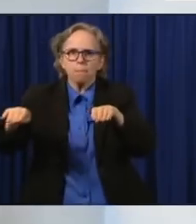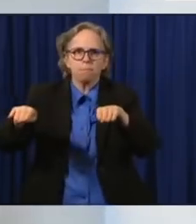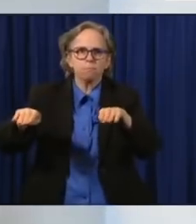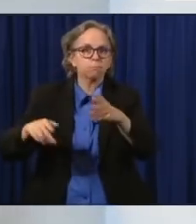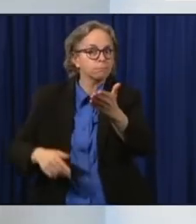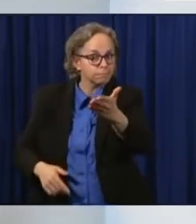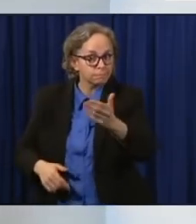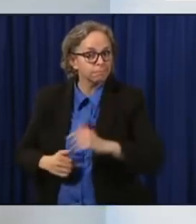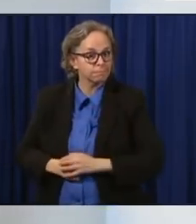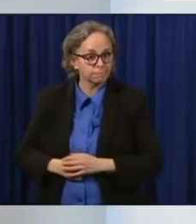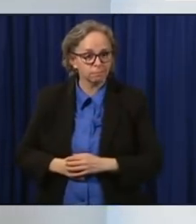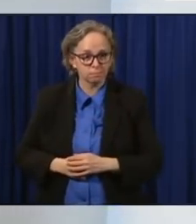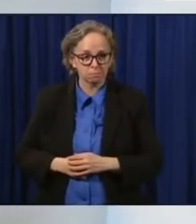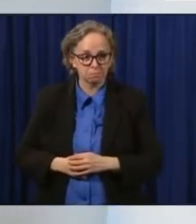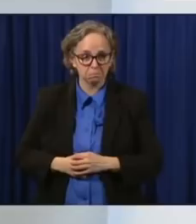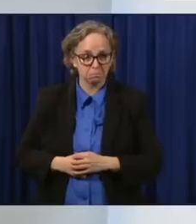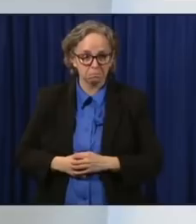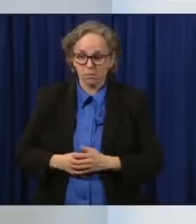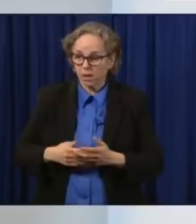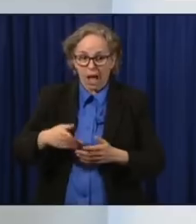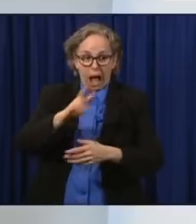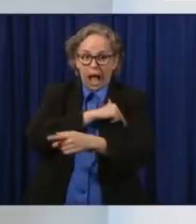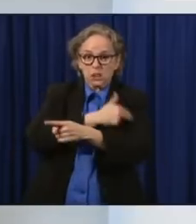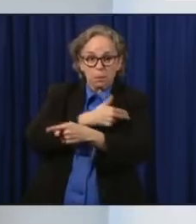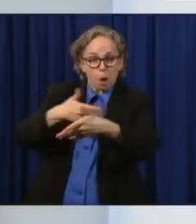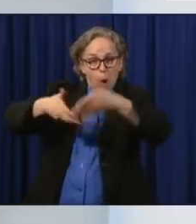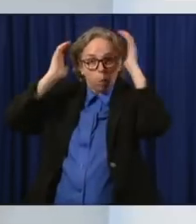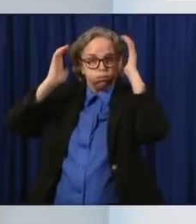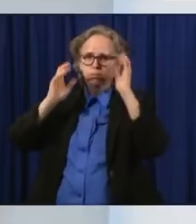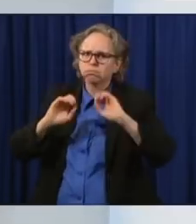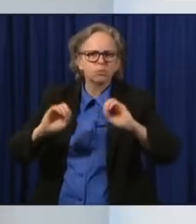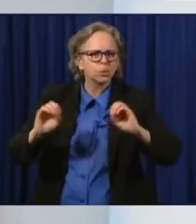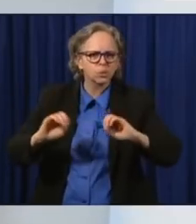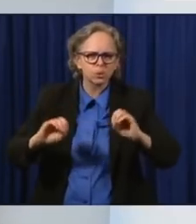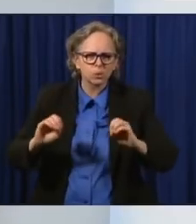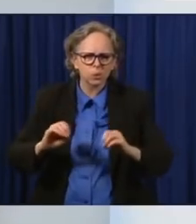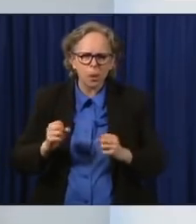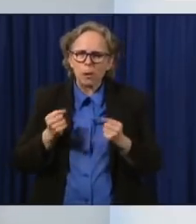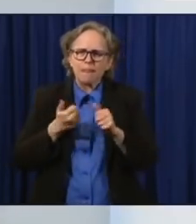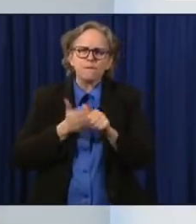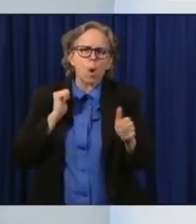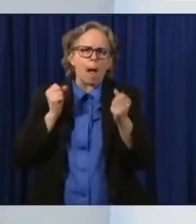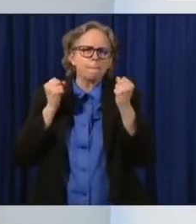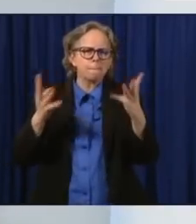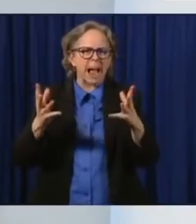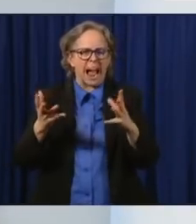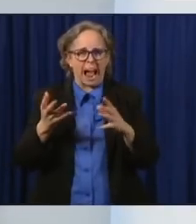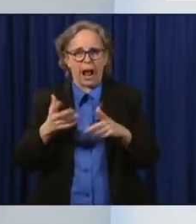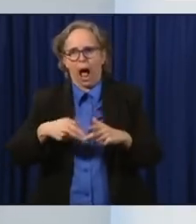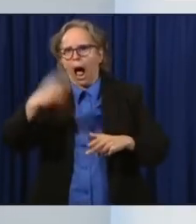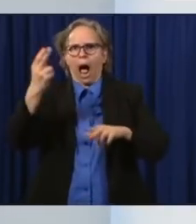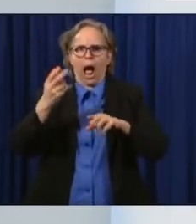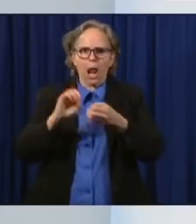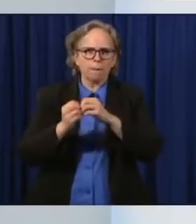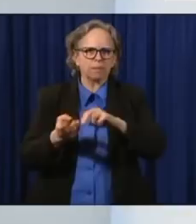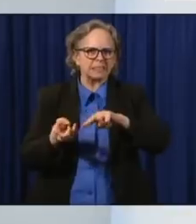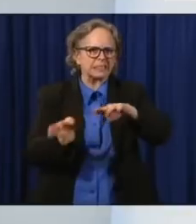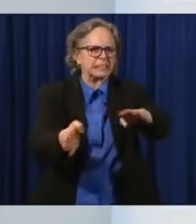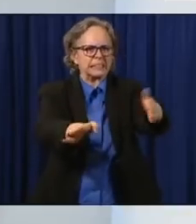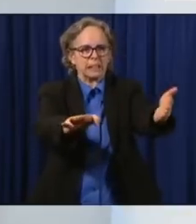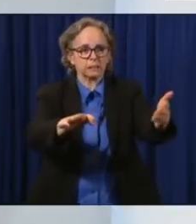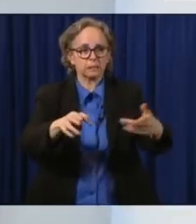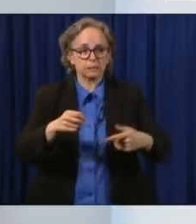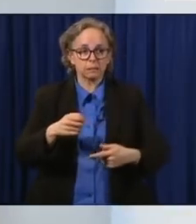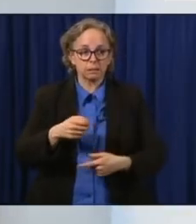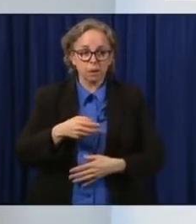avoided thousands of deaths that we otherwise would have had if people hadn't followed the rules and done this right.